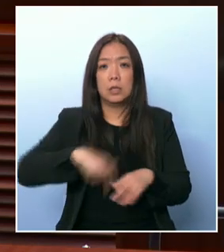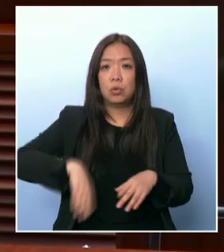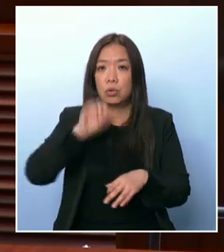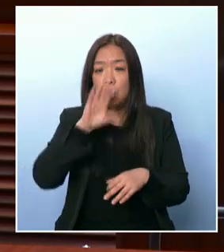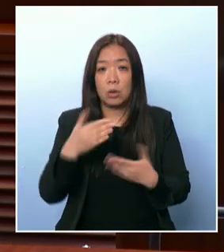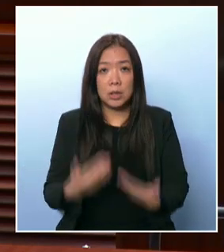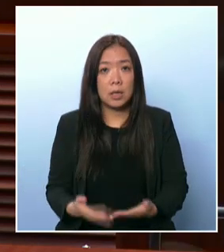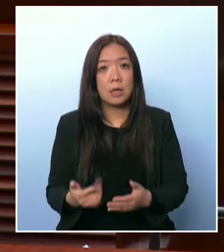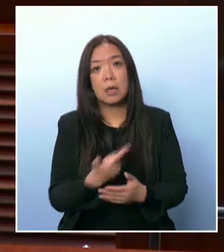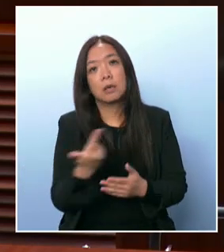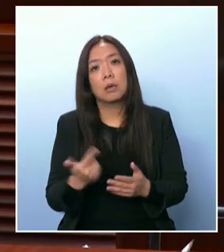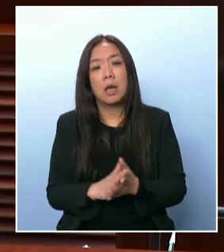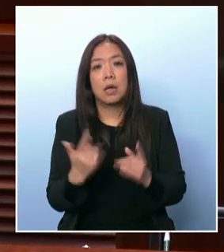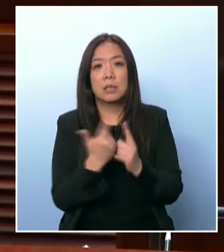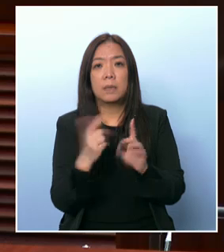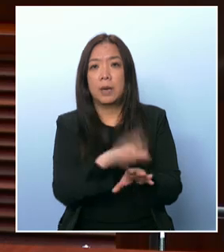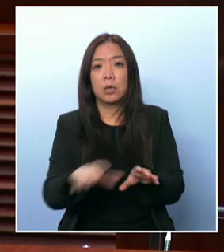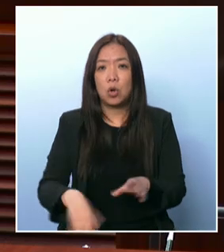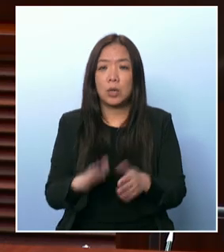So like Professor Chen said,